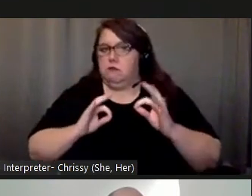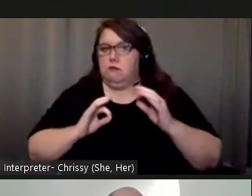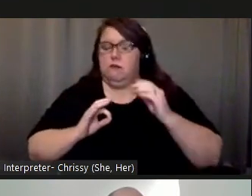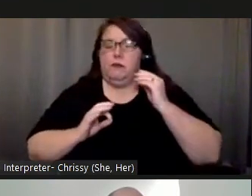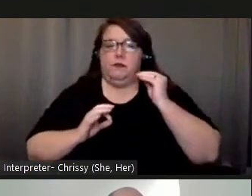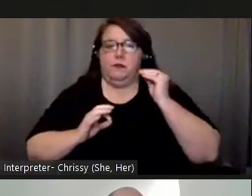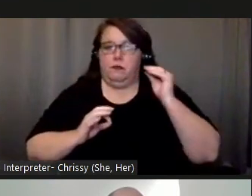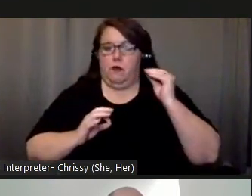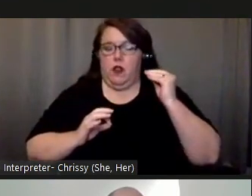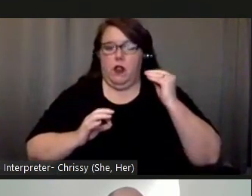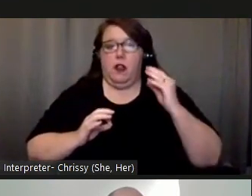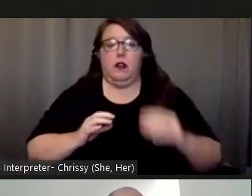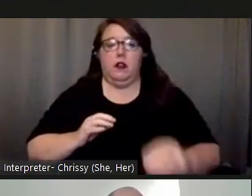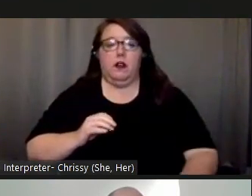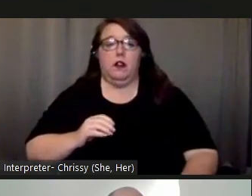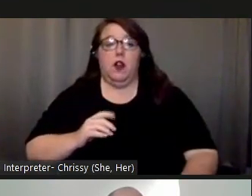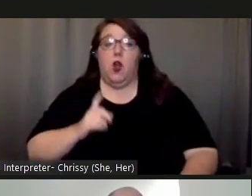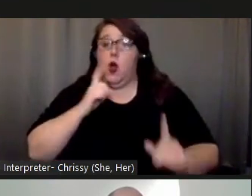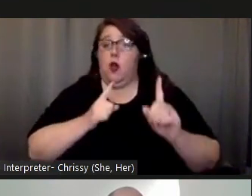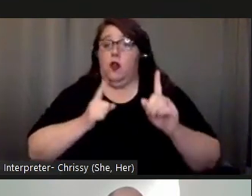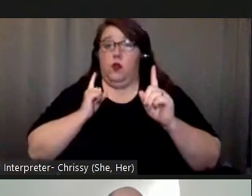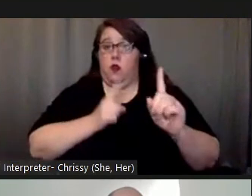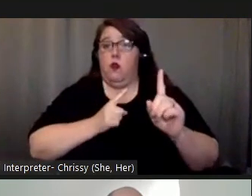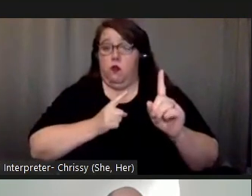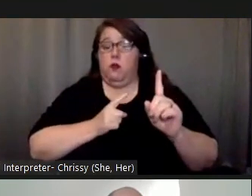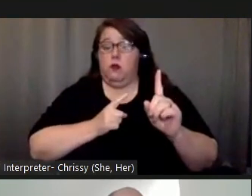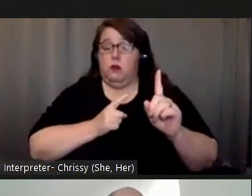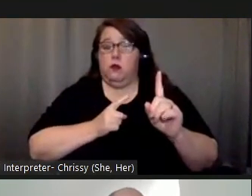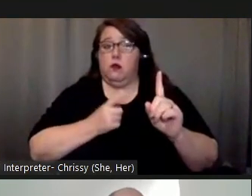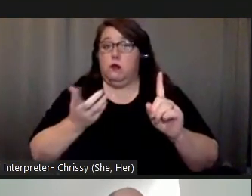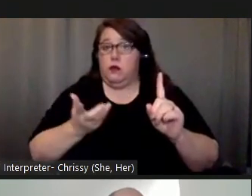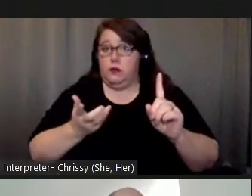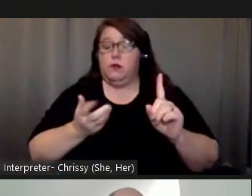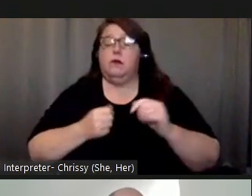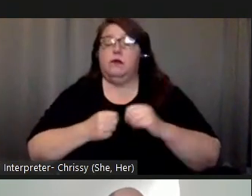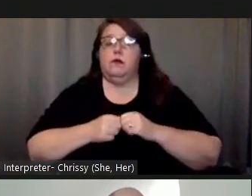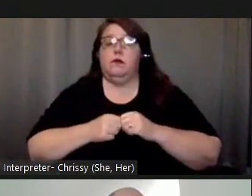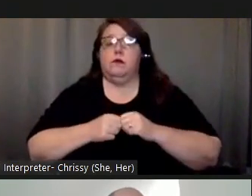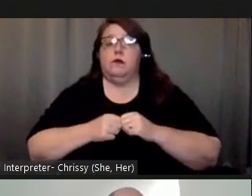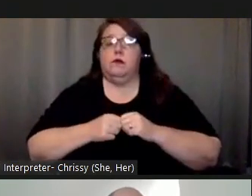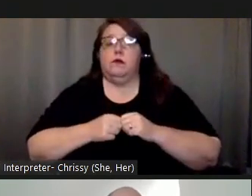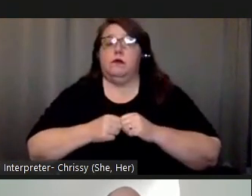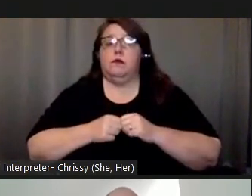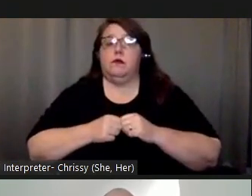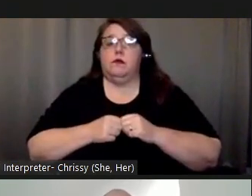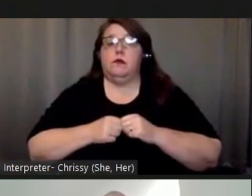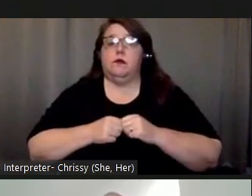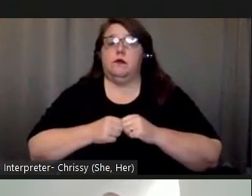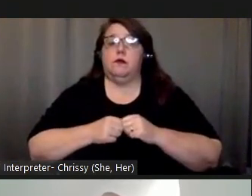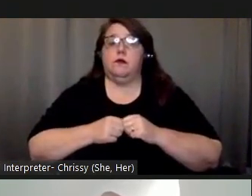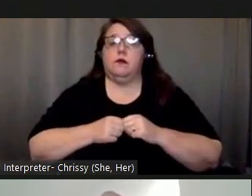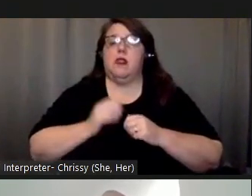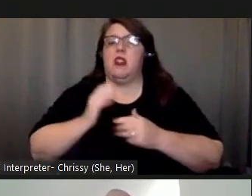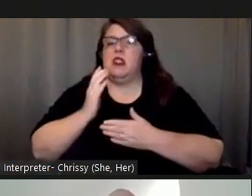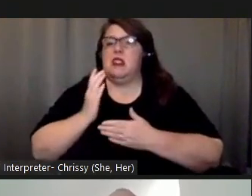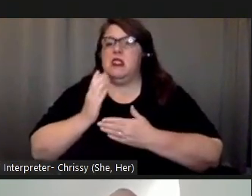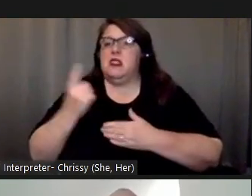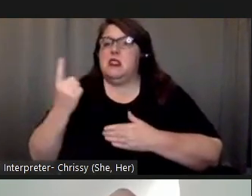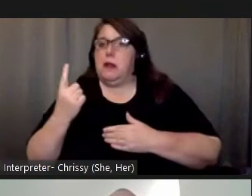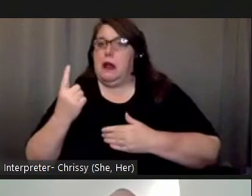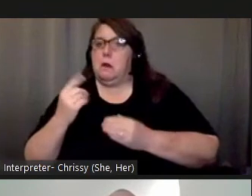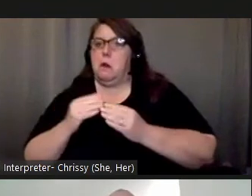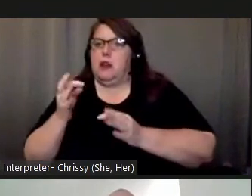And the goal, of course, is to try and create the same mask experience with something a little